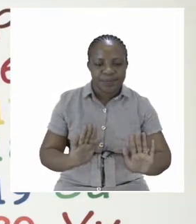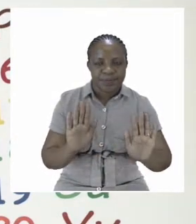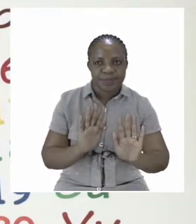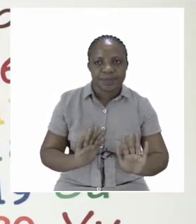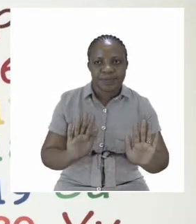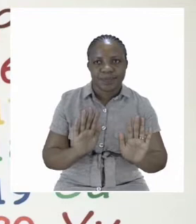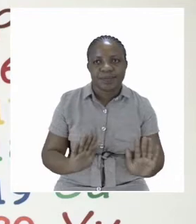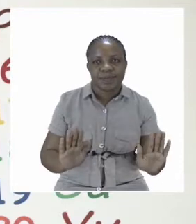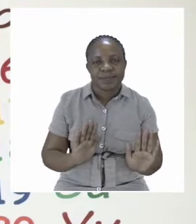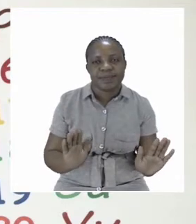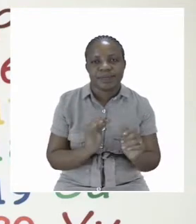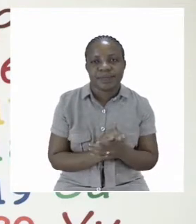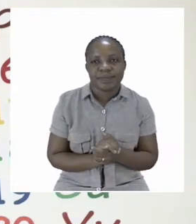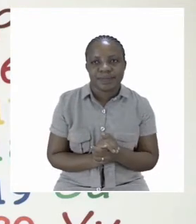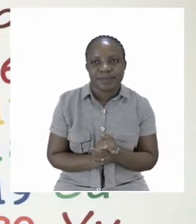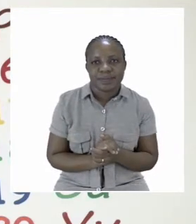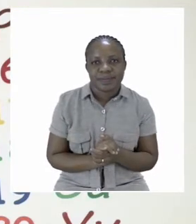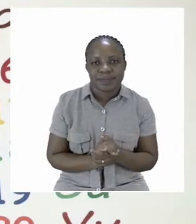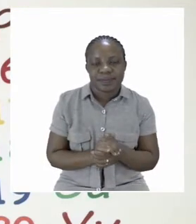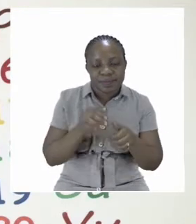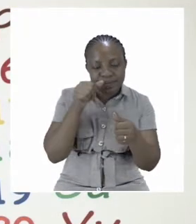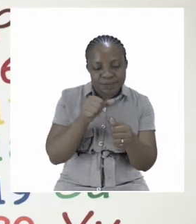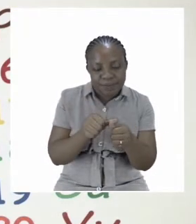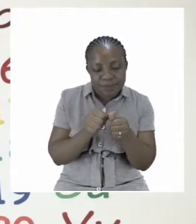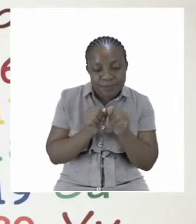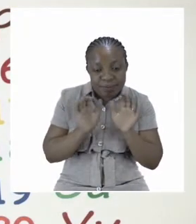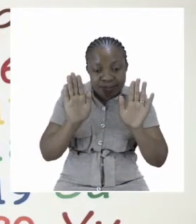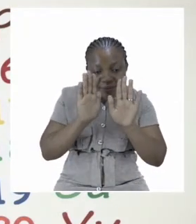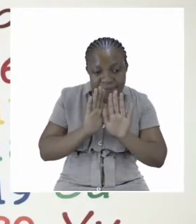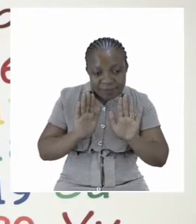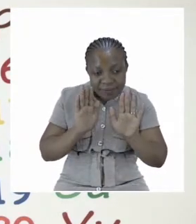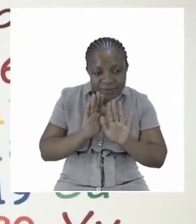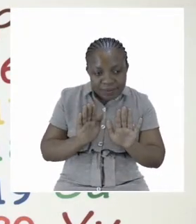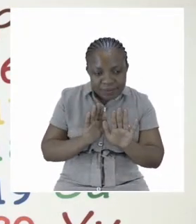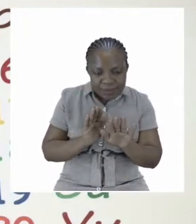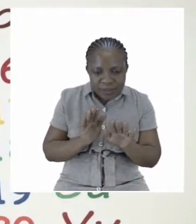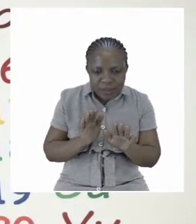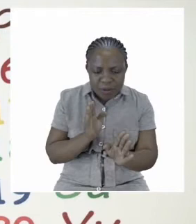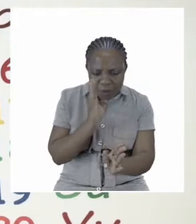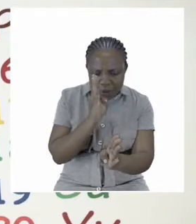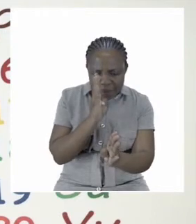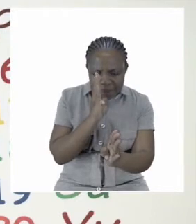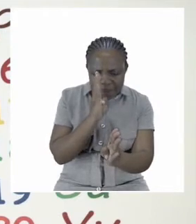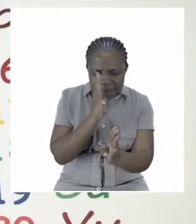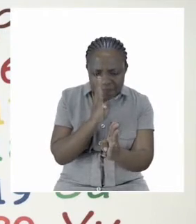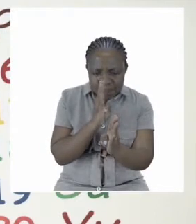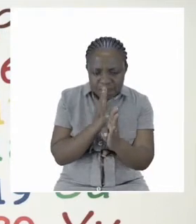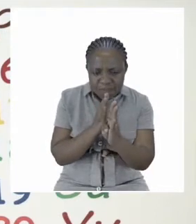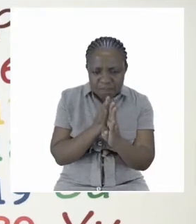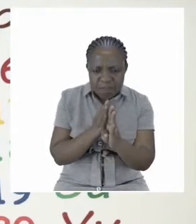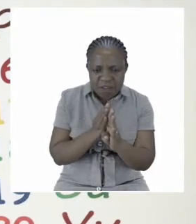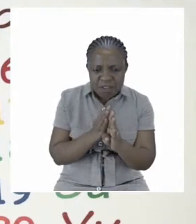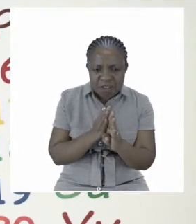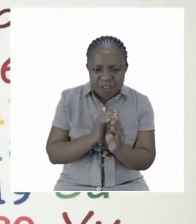green. There we go. Remember, when you're coloring, stay inside the lines, my dear children, and